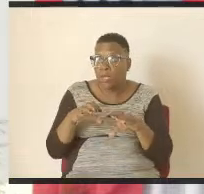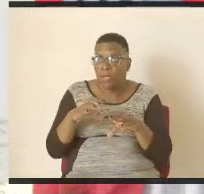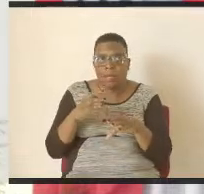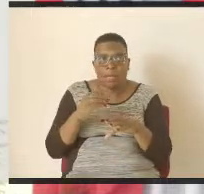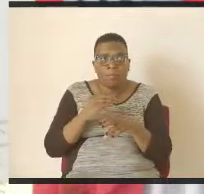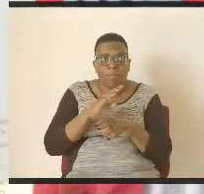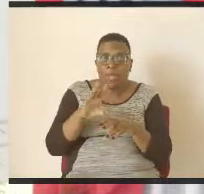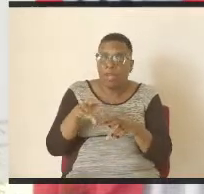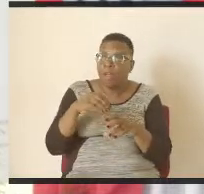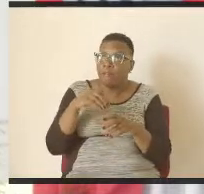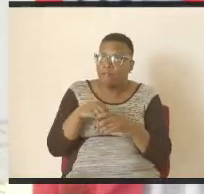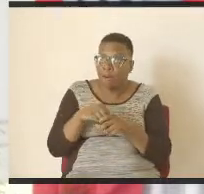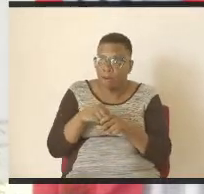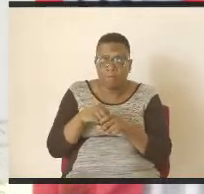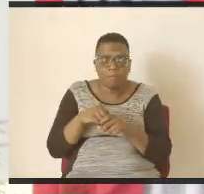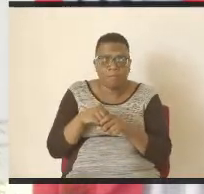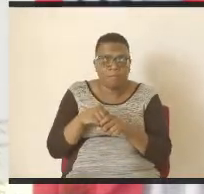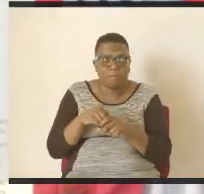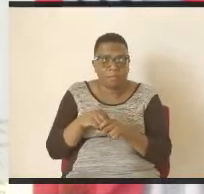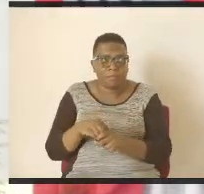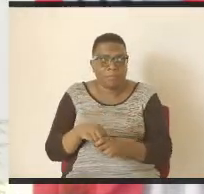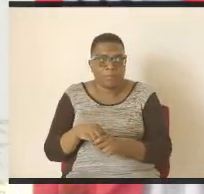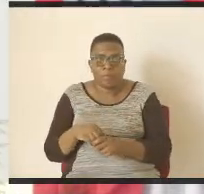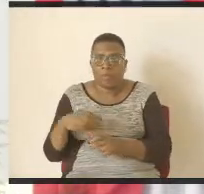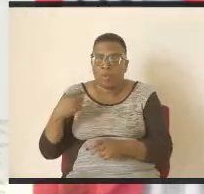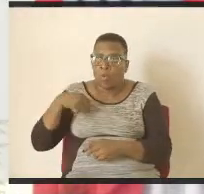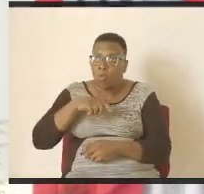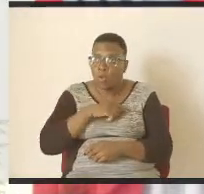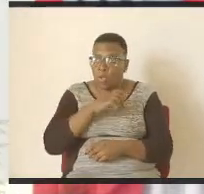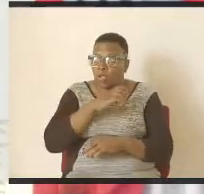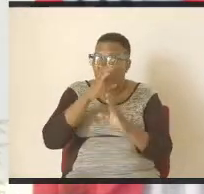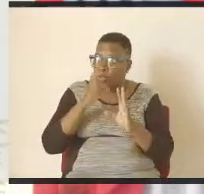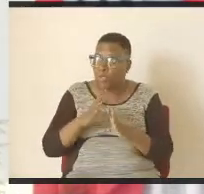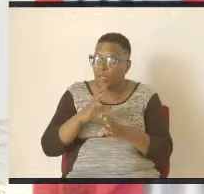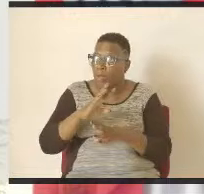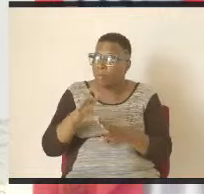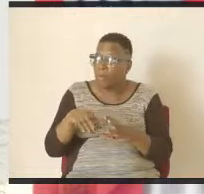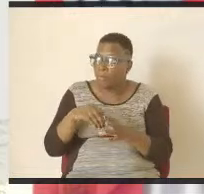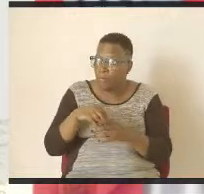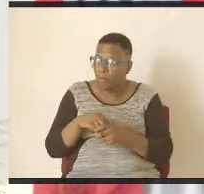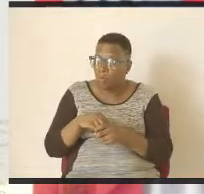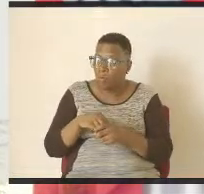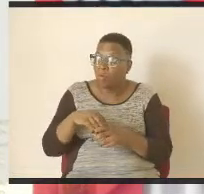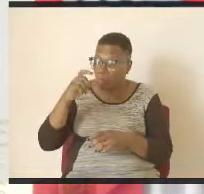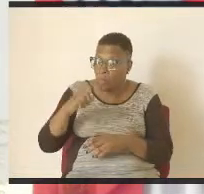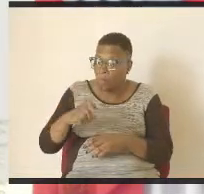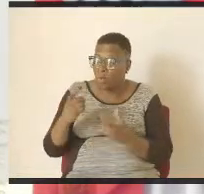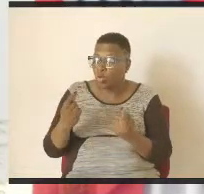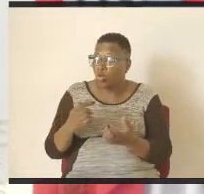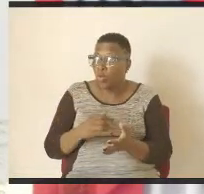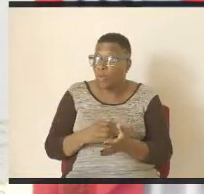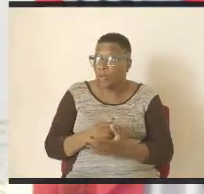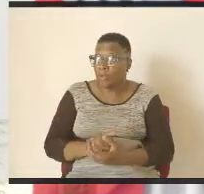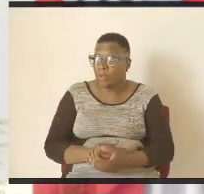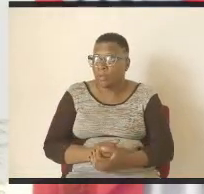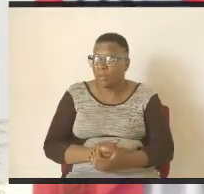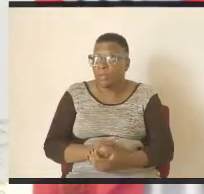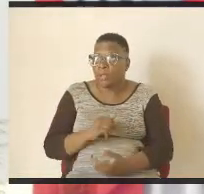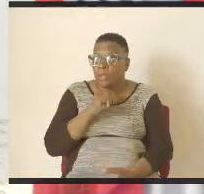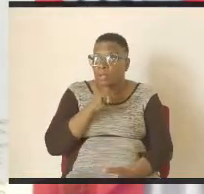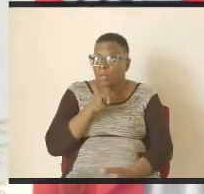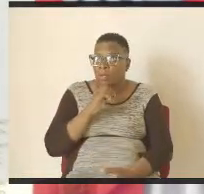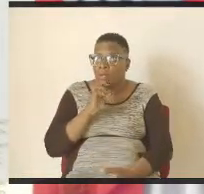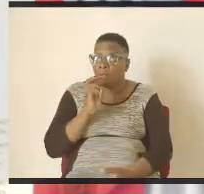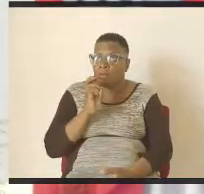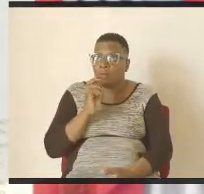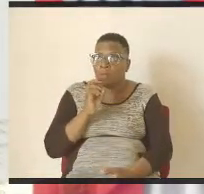partake, as often as we, as believers, can participate in it, we should. We should not think, "I am going